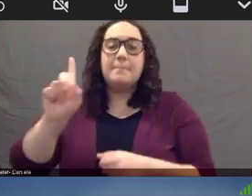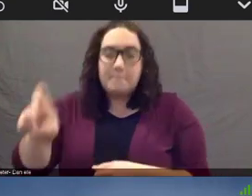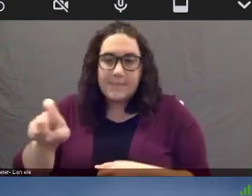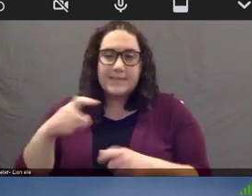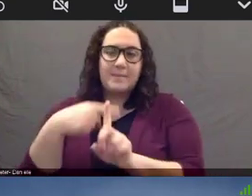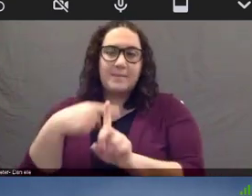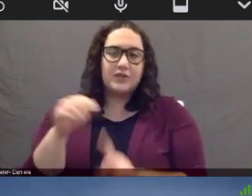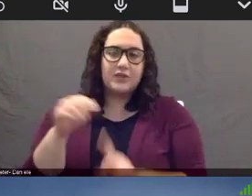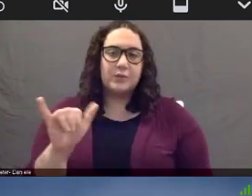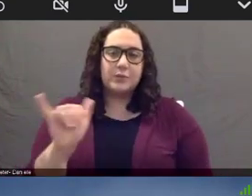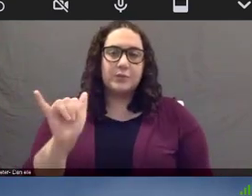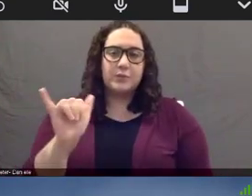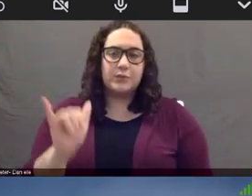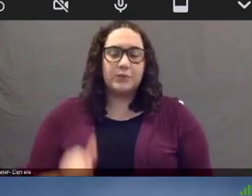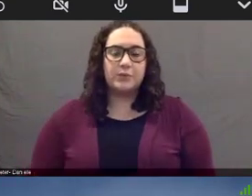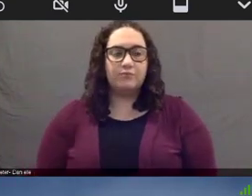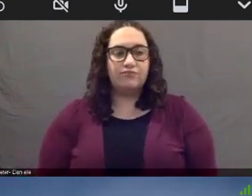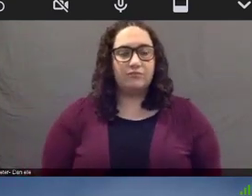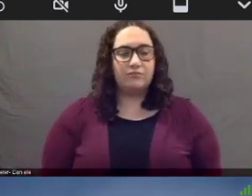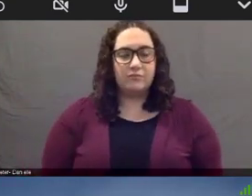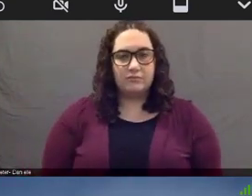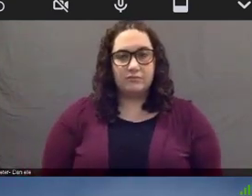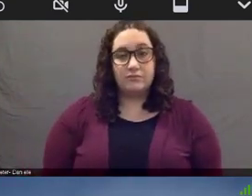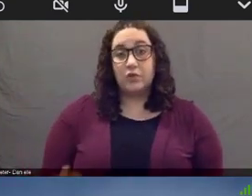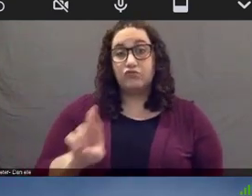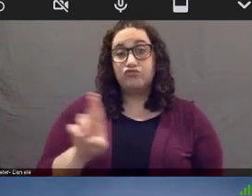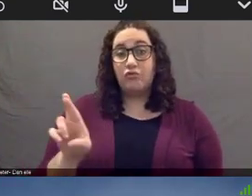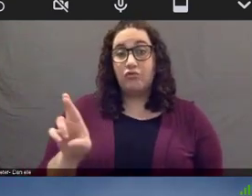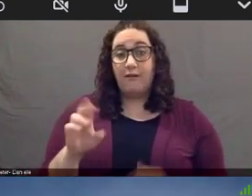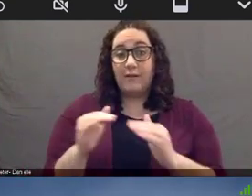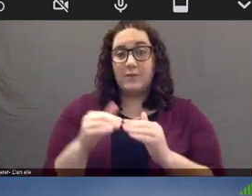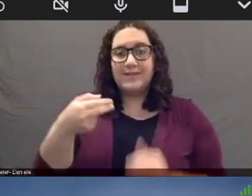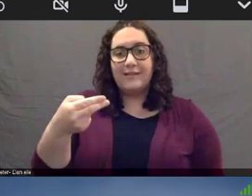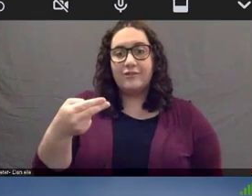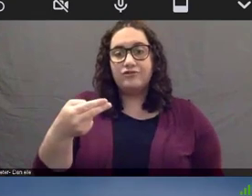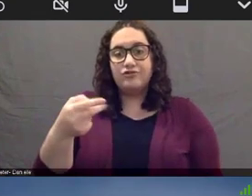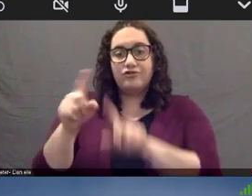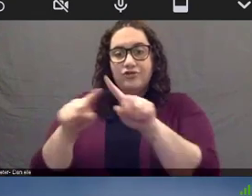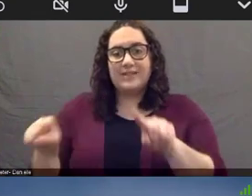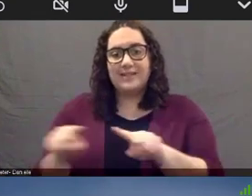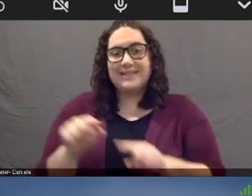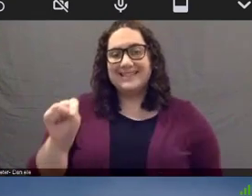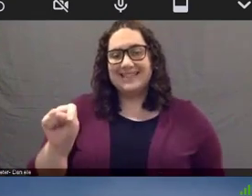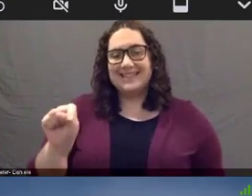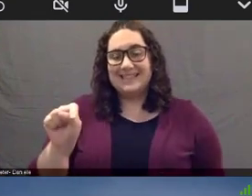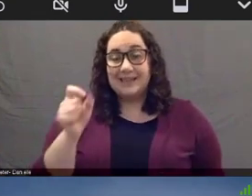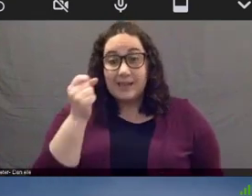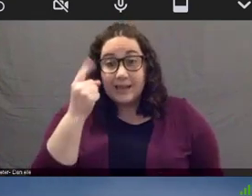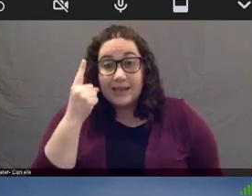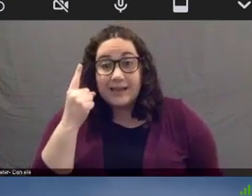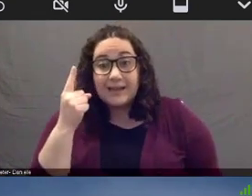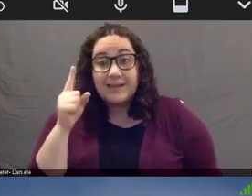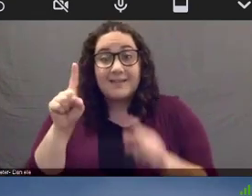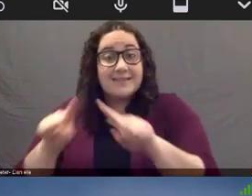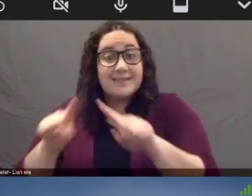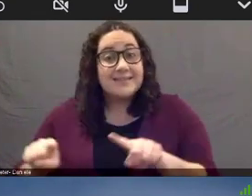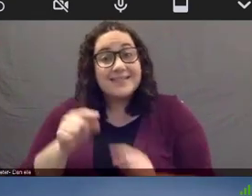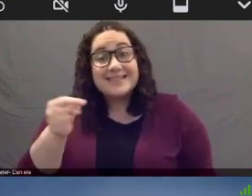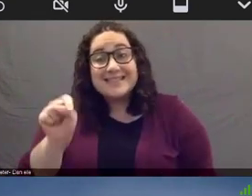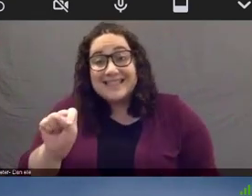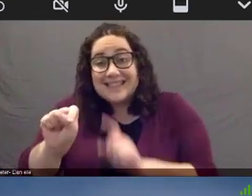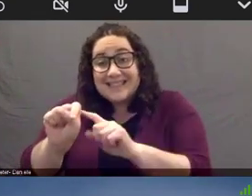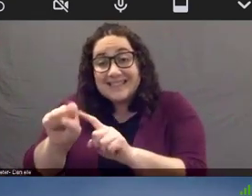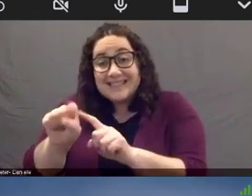right-hand side, which is h times delta t, my delta t there should be positive, right? So here, t